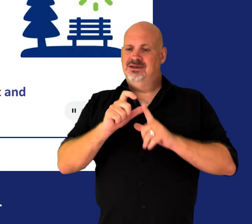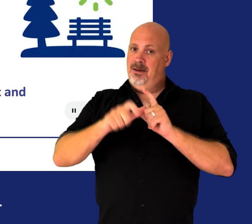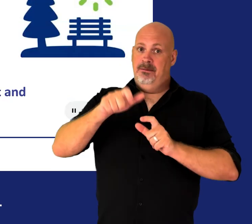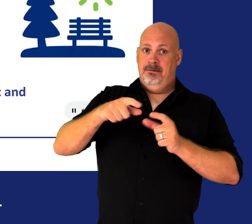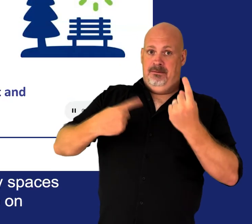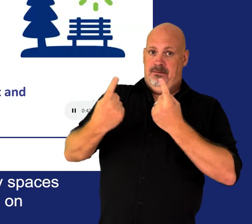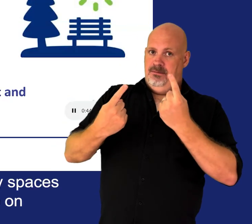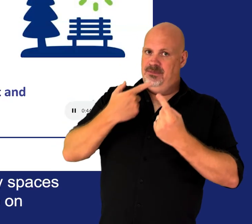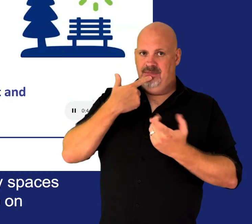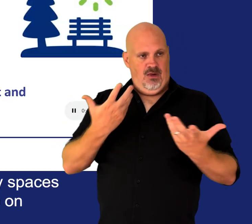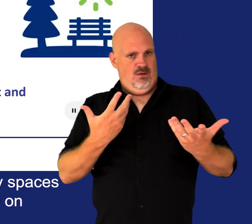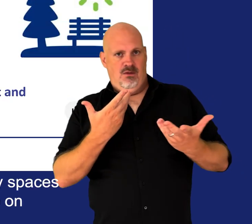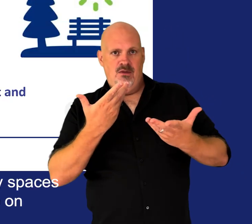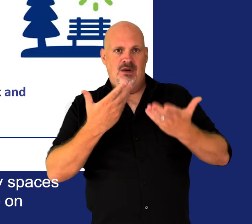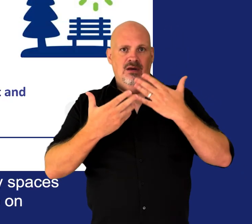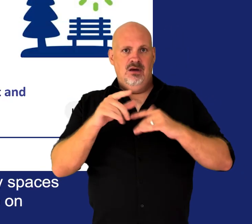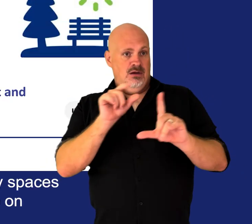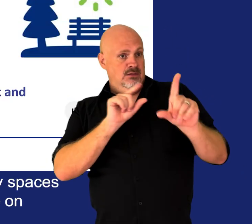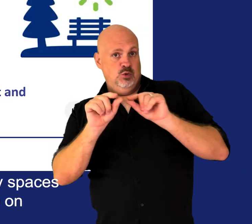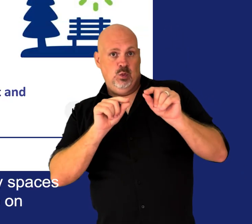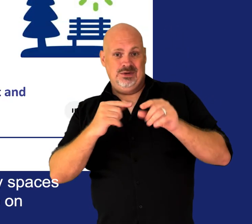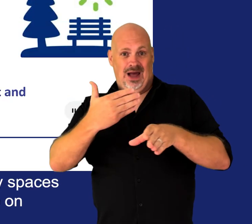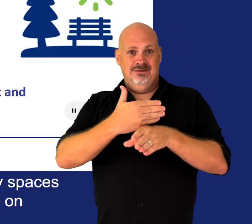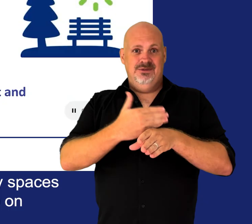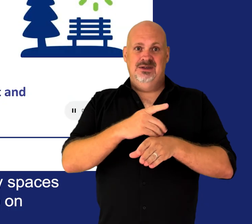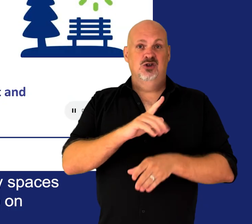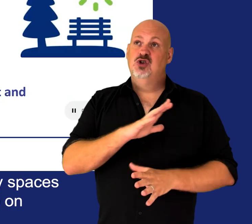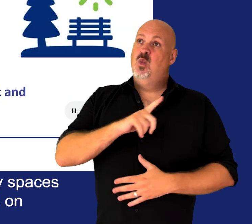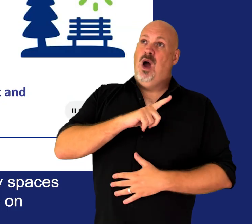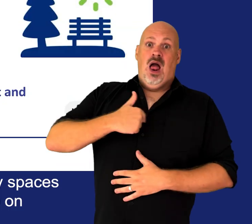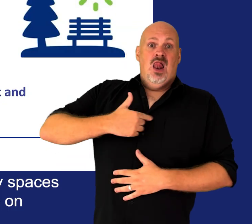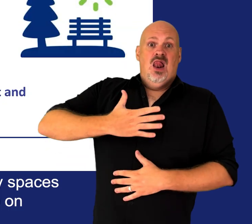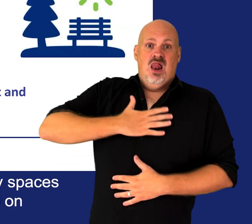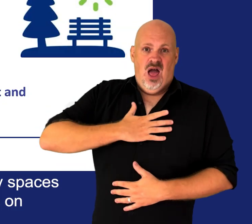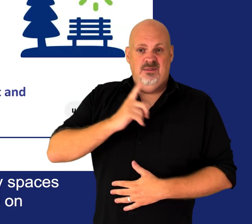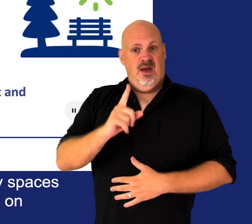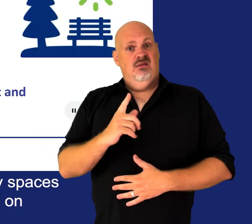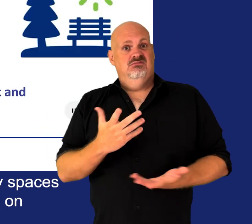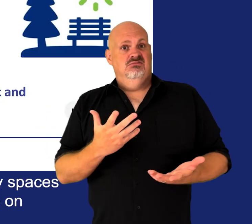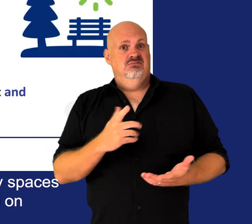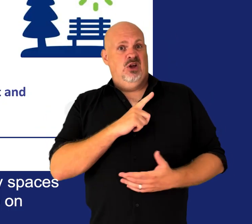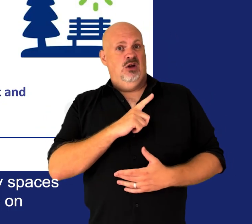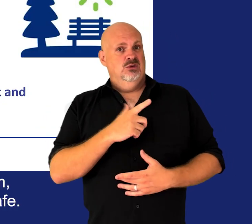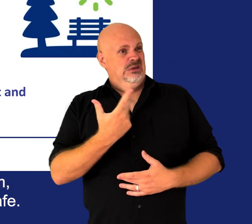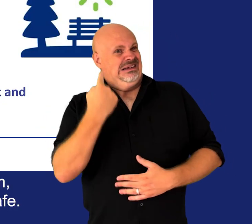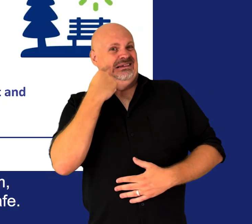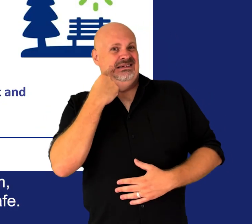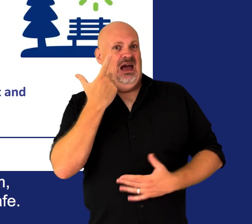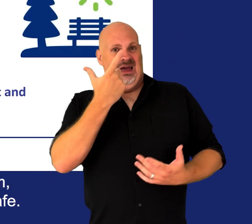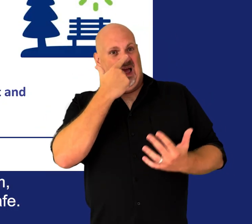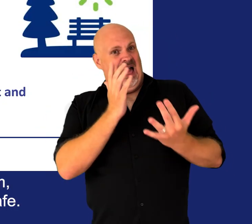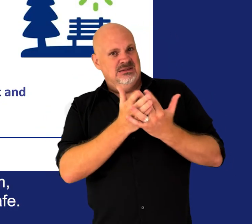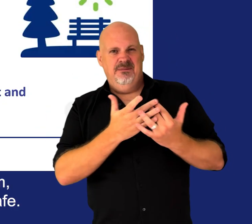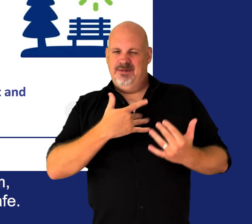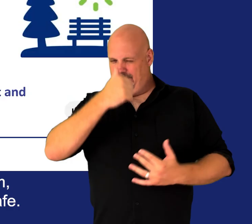positives. Disabled people describe choosing activity spaces not just on preference alone, but also on what felt more